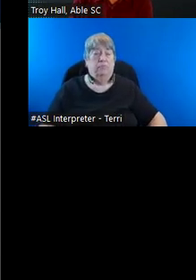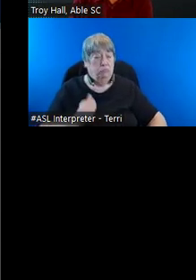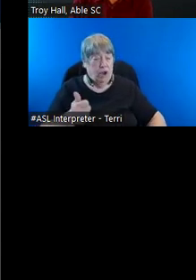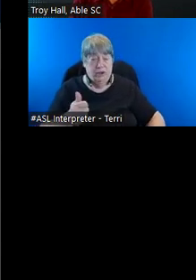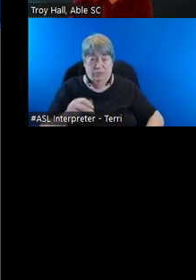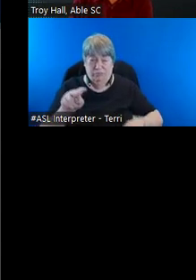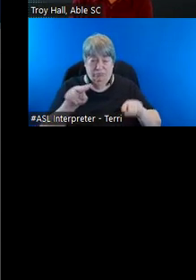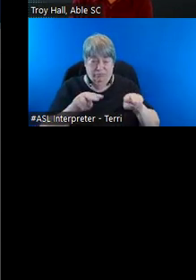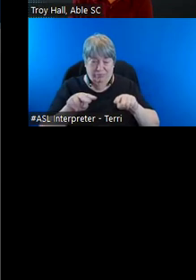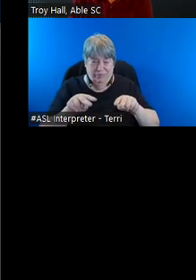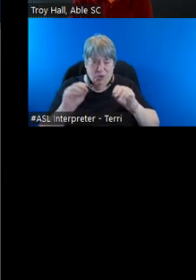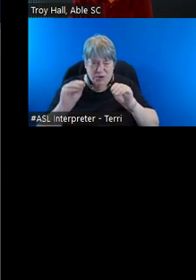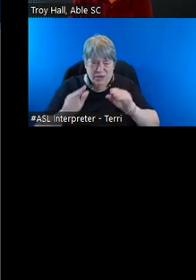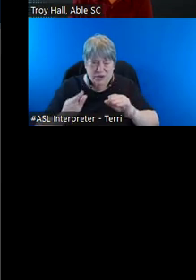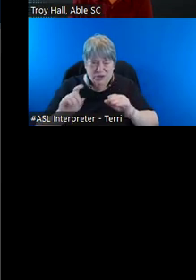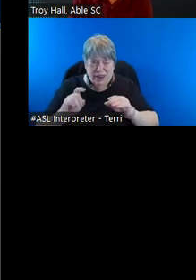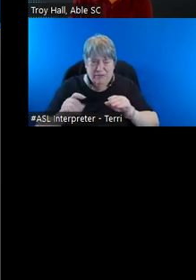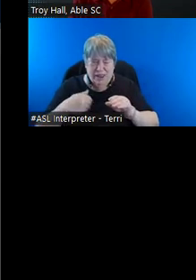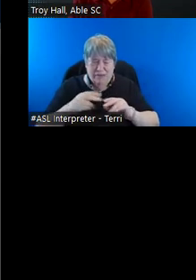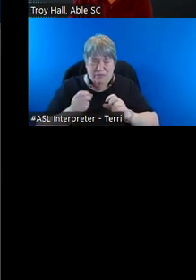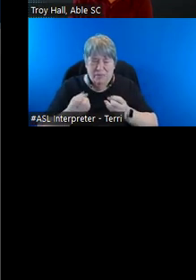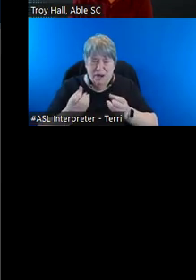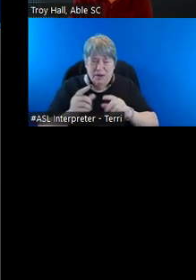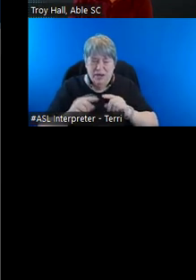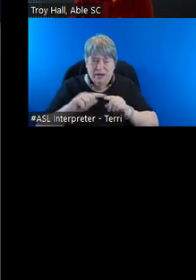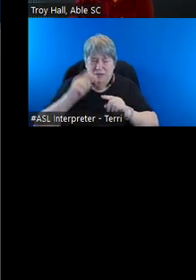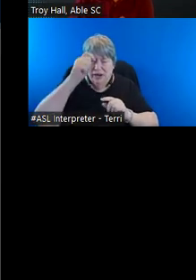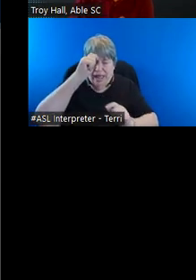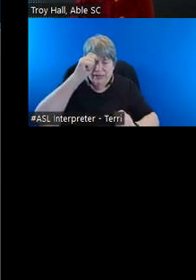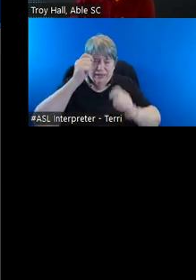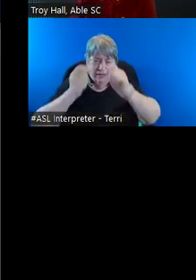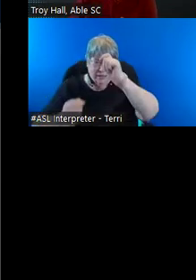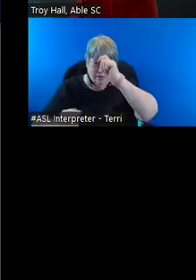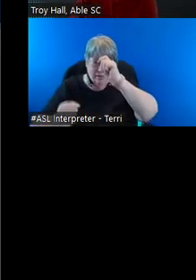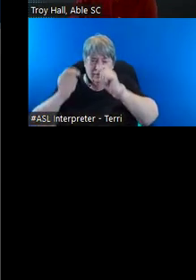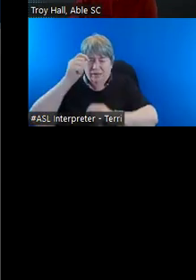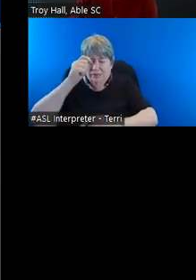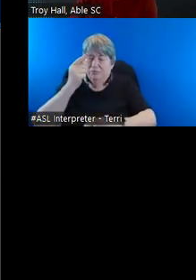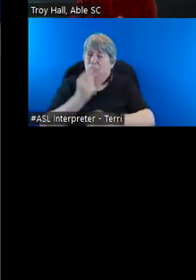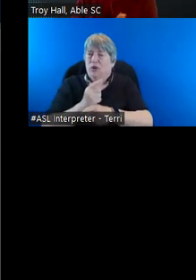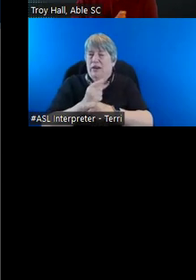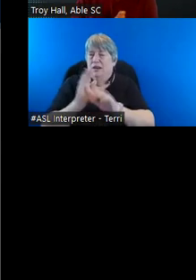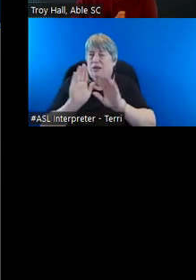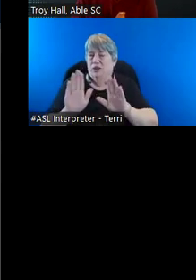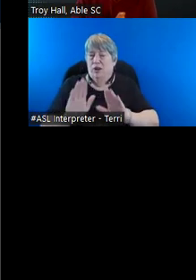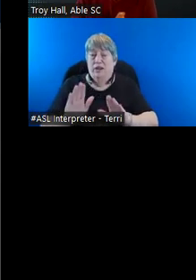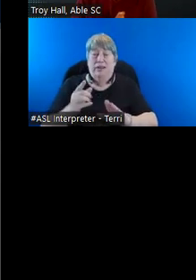Teachers have to wear a lot of hats, that's for sure. Okay, great. That means you're in the right